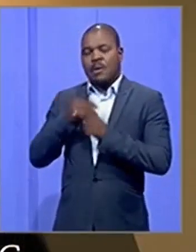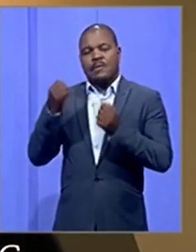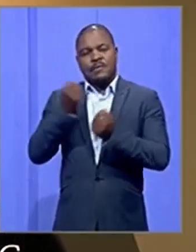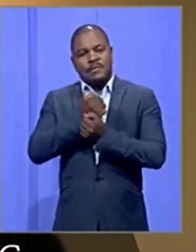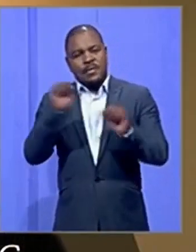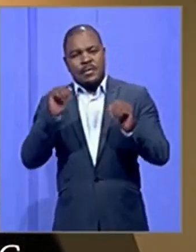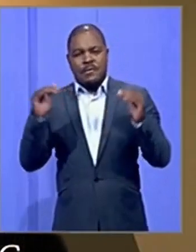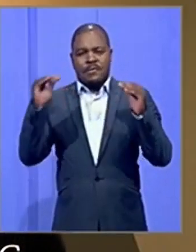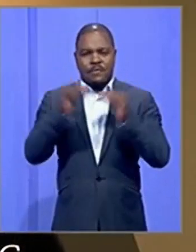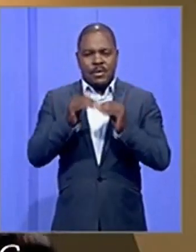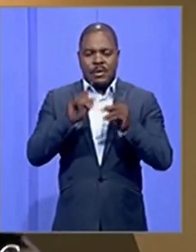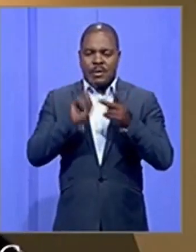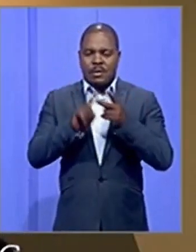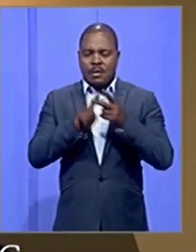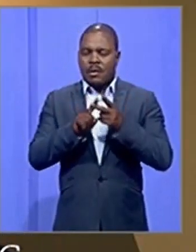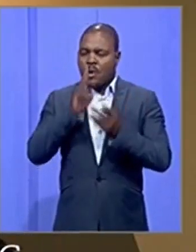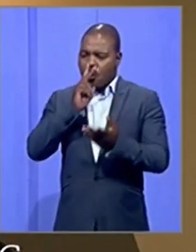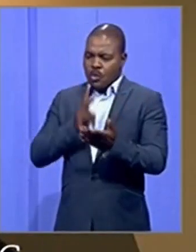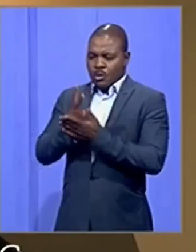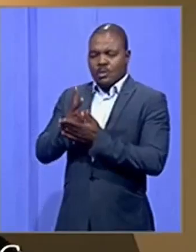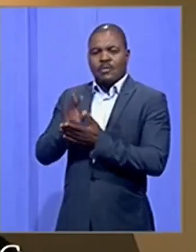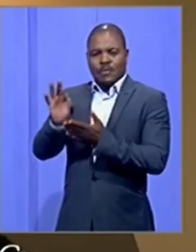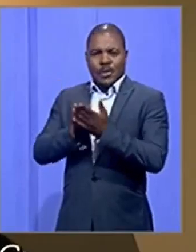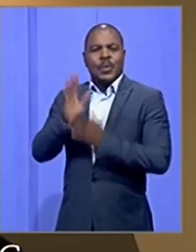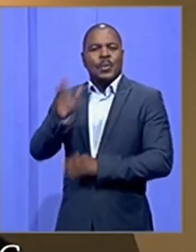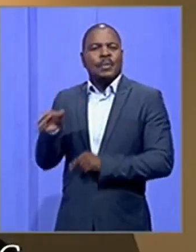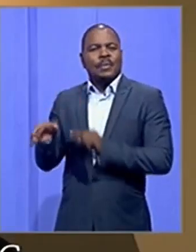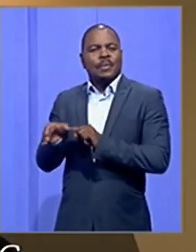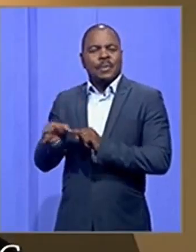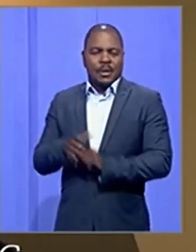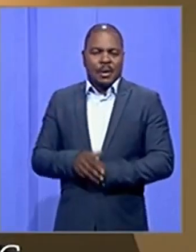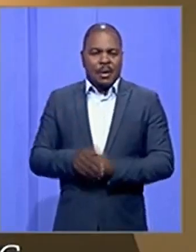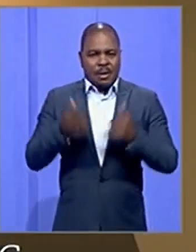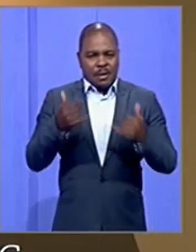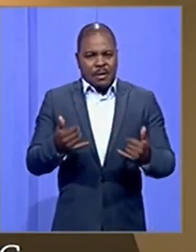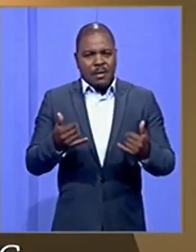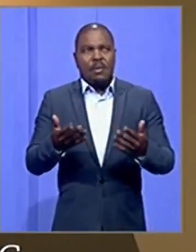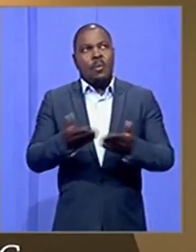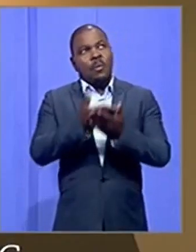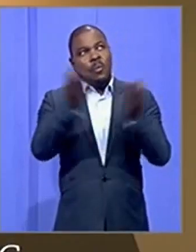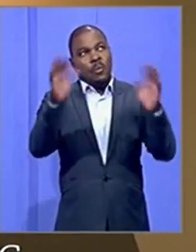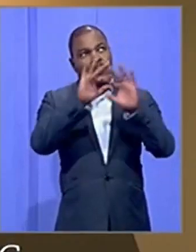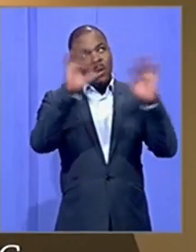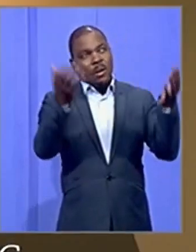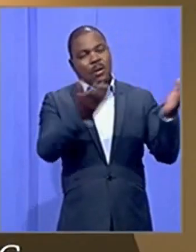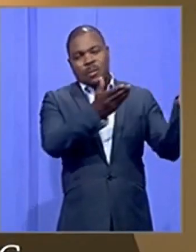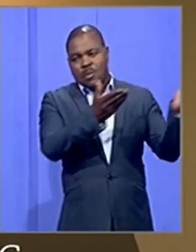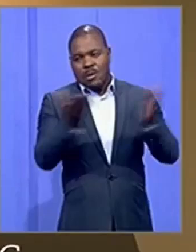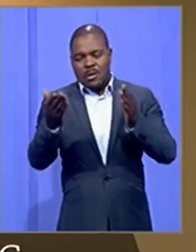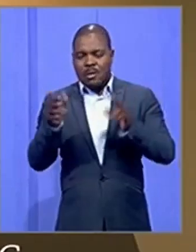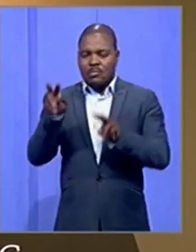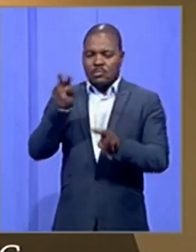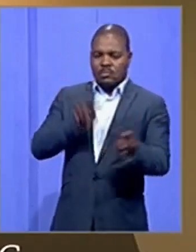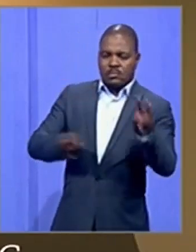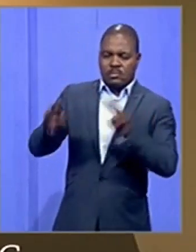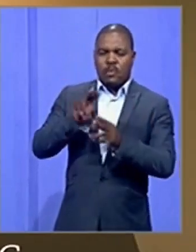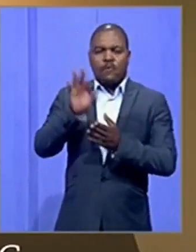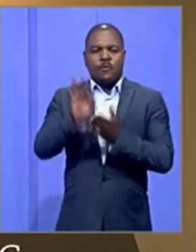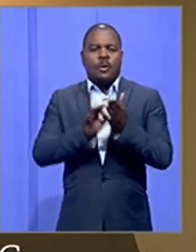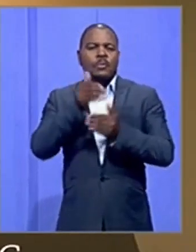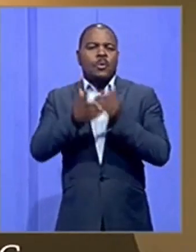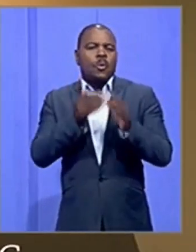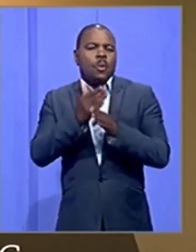fair and a credible election. We will now welcome the world to come and observe how our election